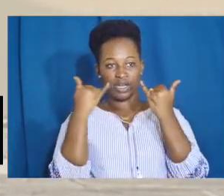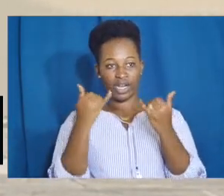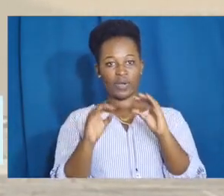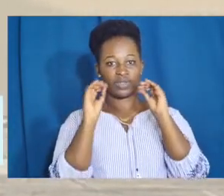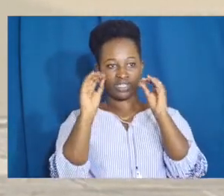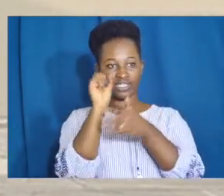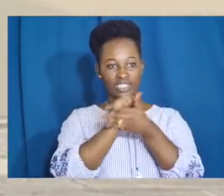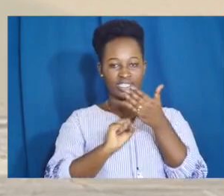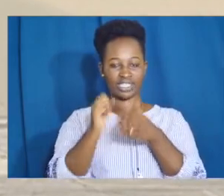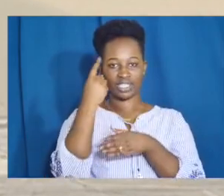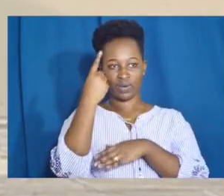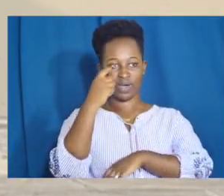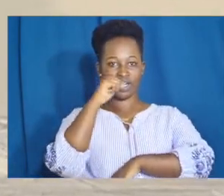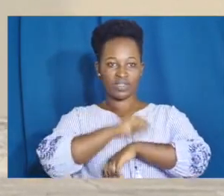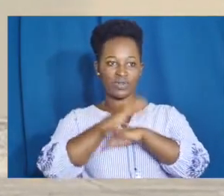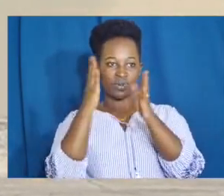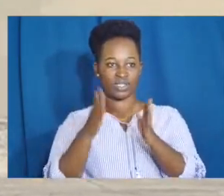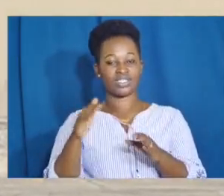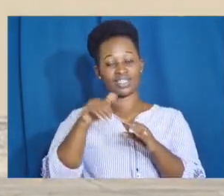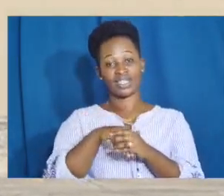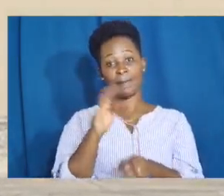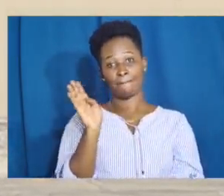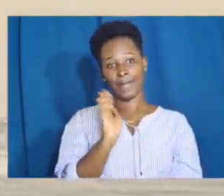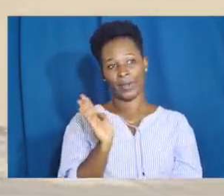1 students in biology.